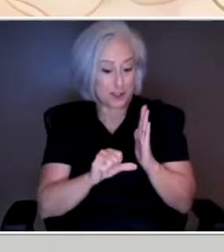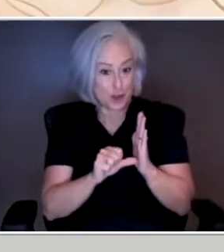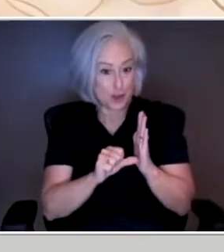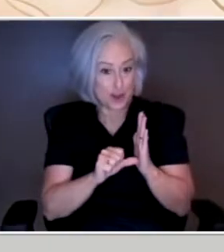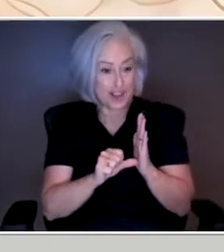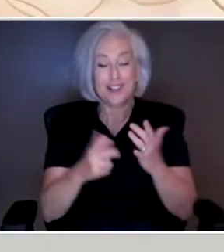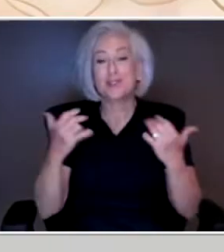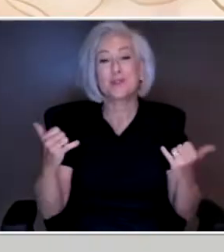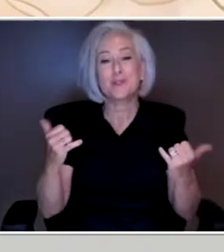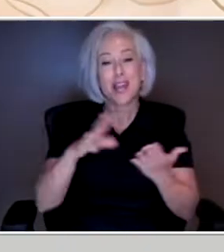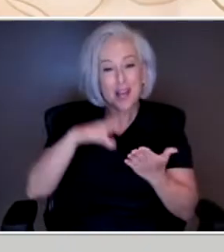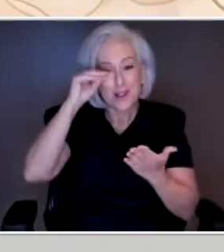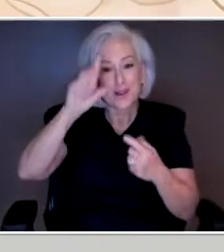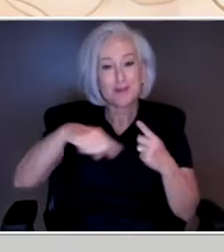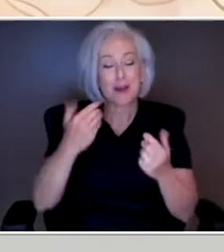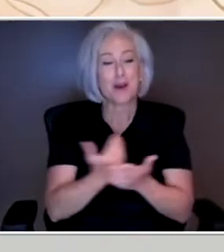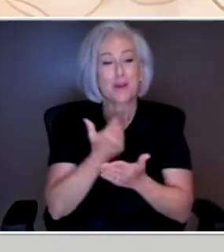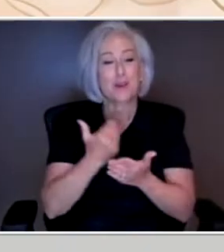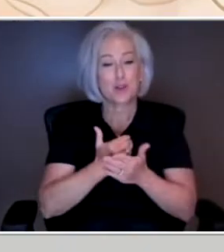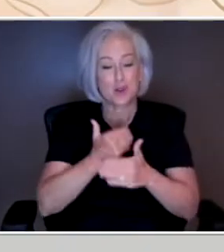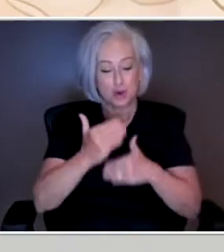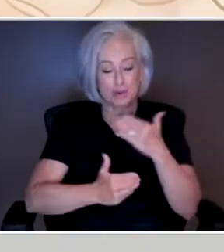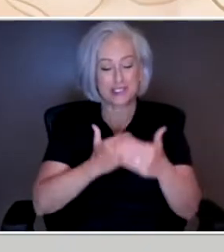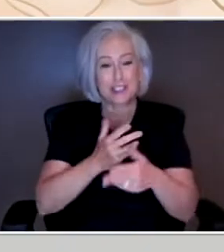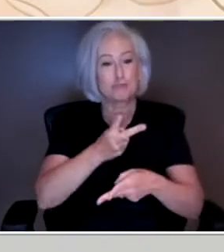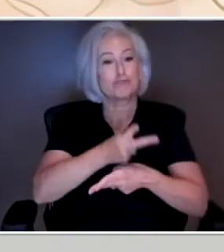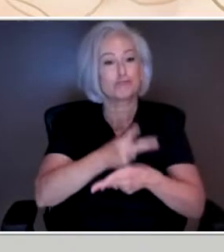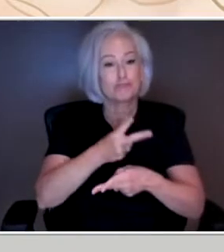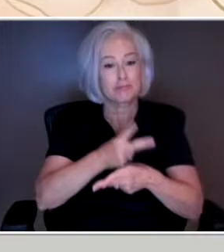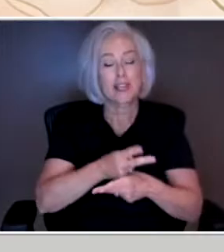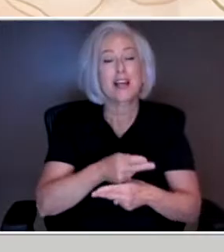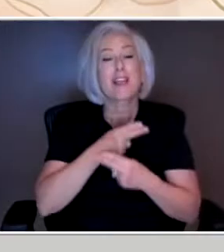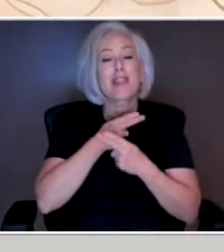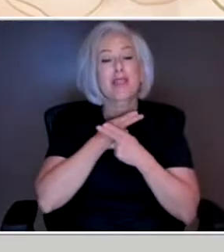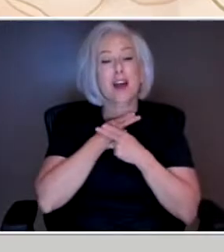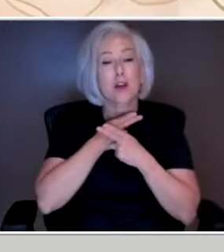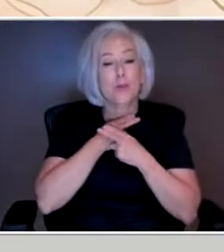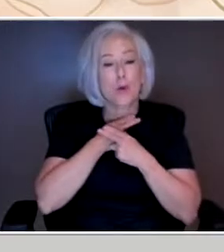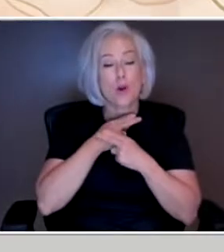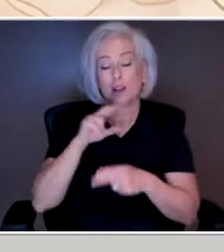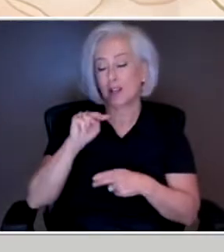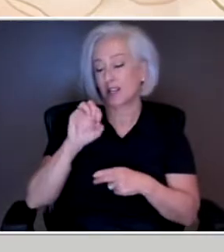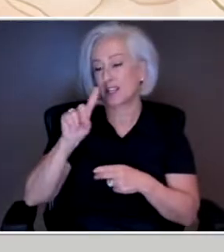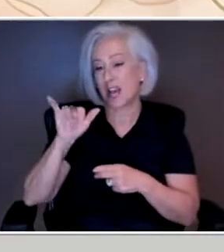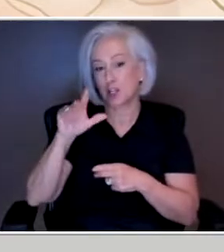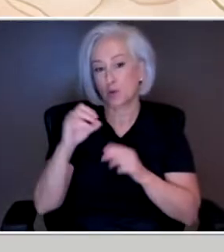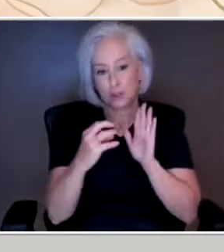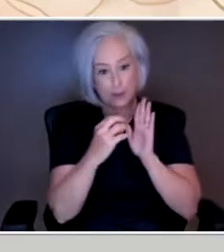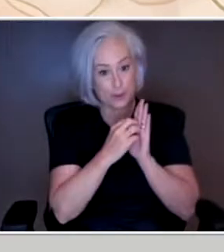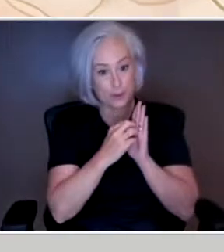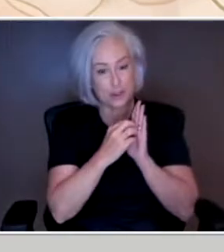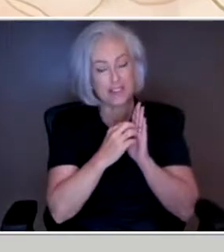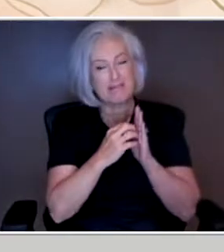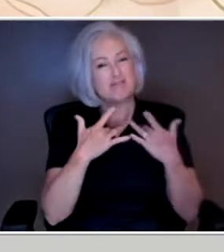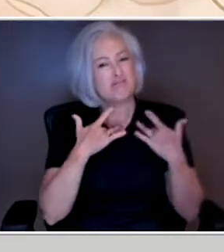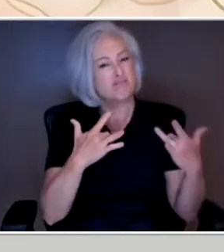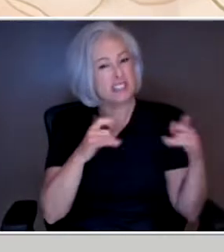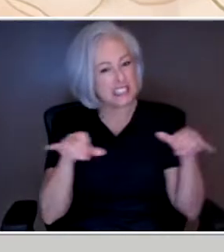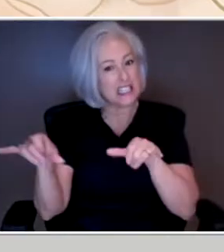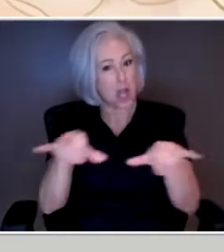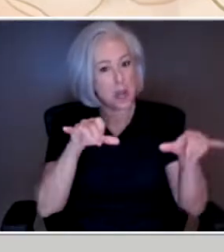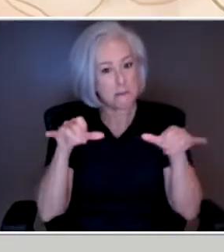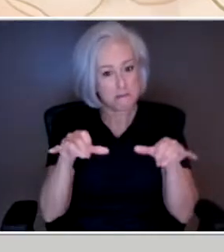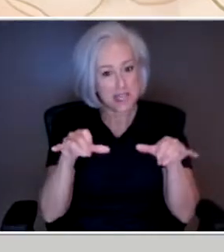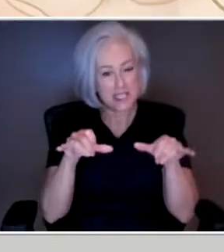treat thyroid nodules. They are surprisingly common and are usually non-cancerous. If the nodules are small, you may not